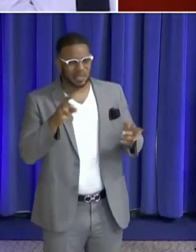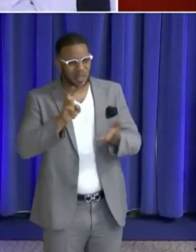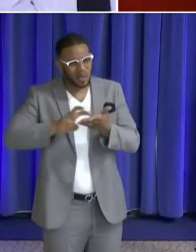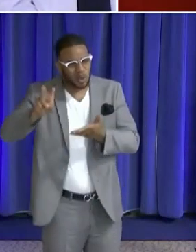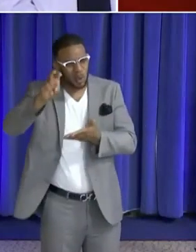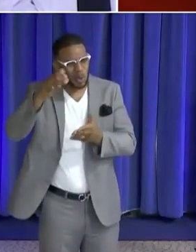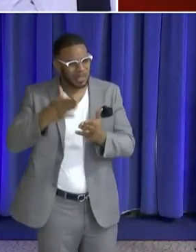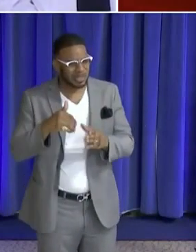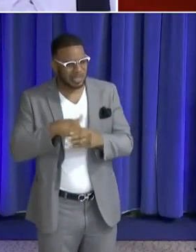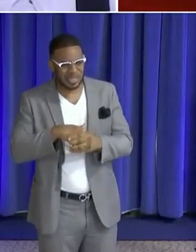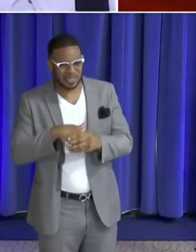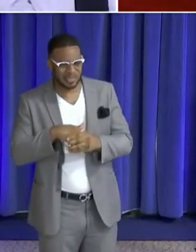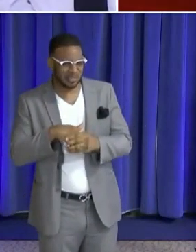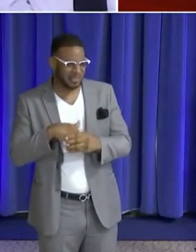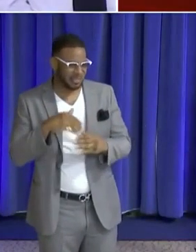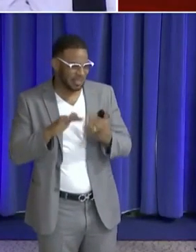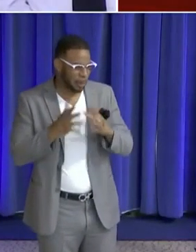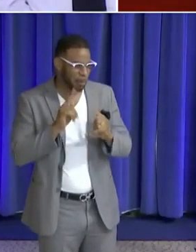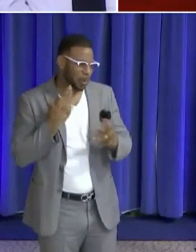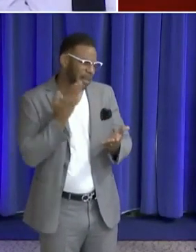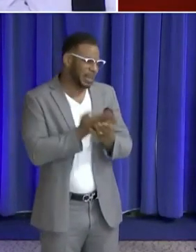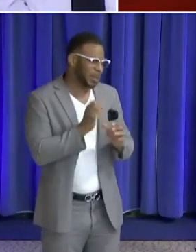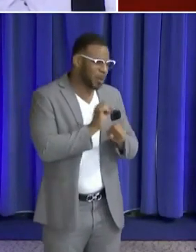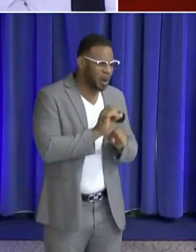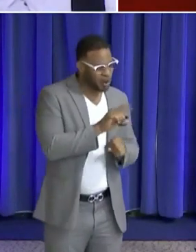in town and people are trying to get to work.